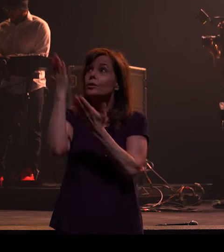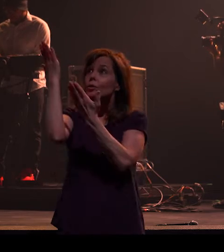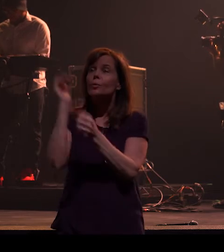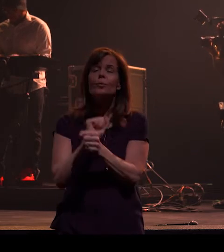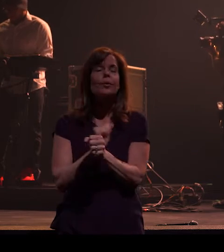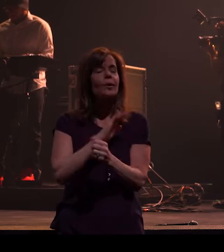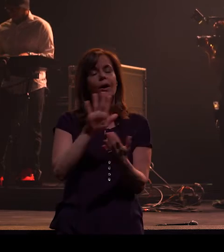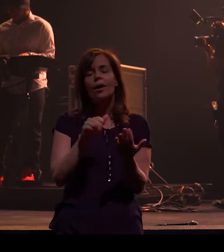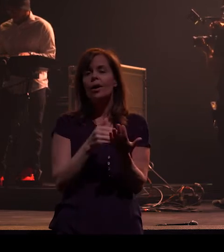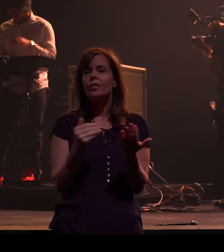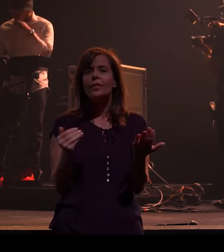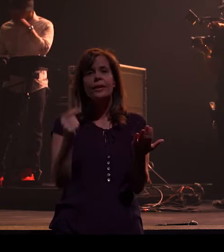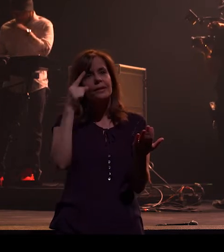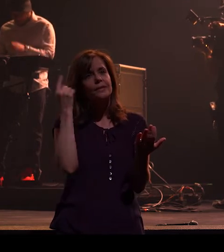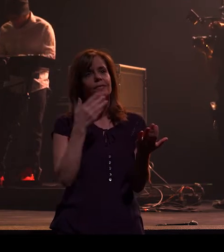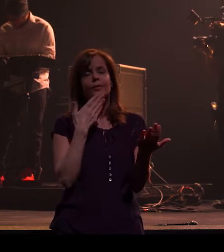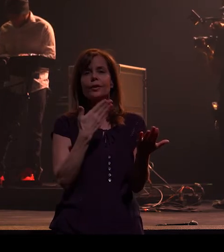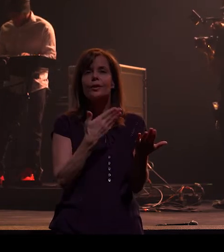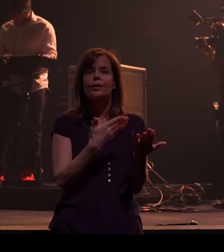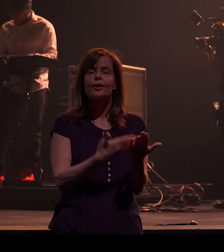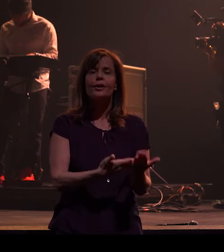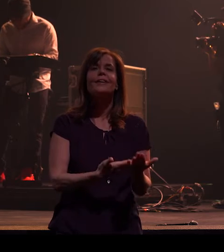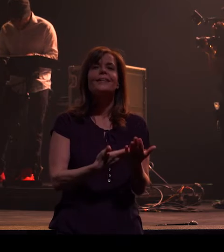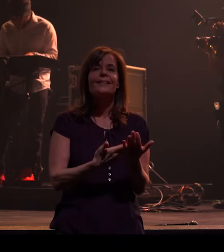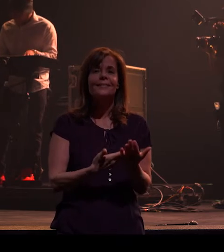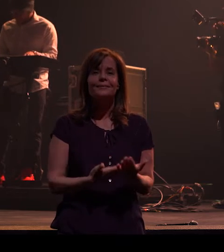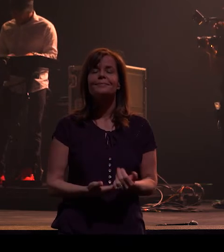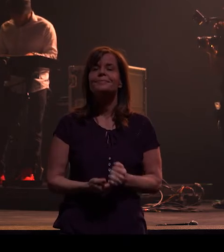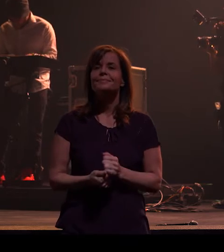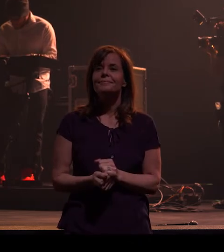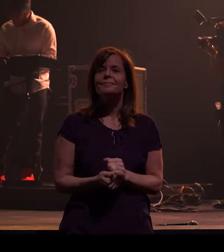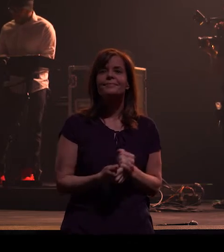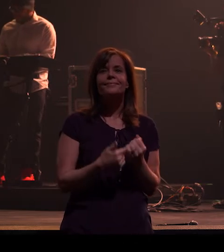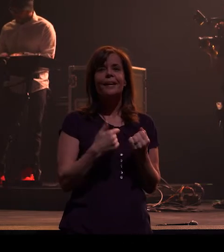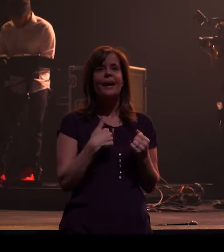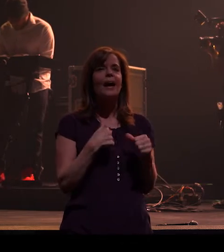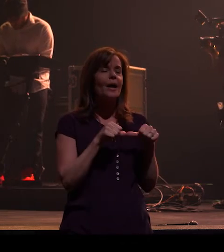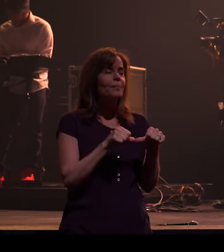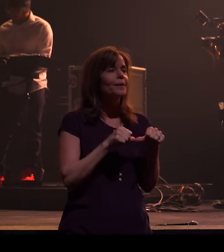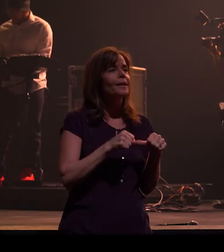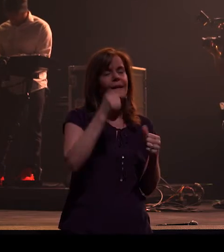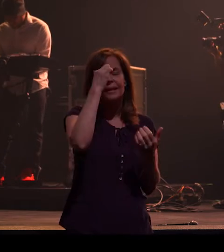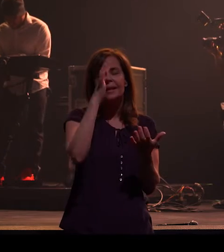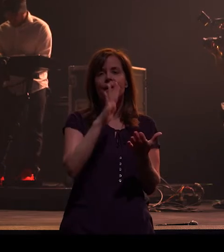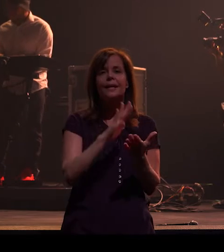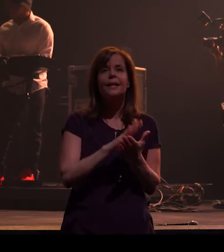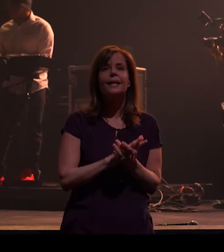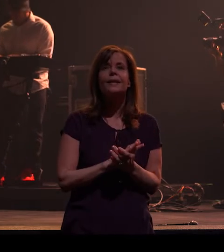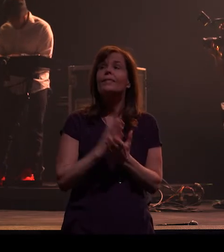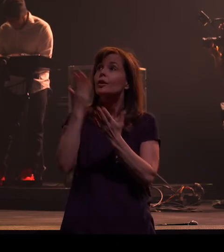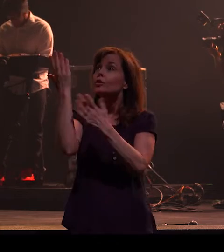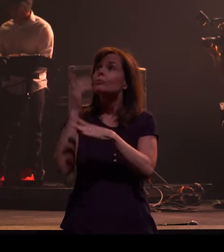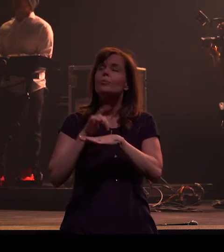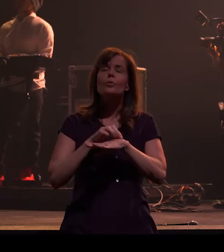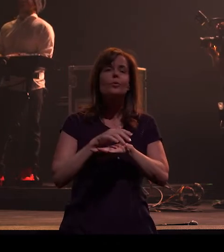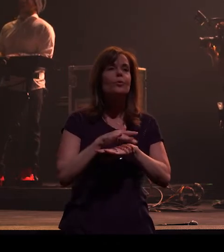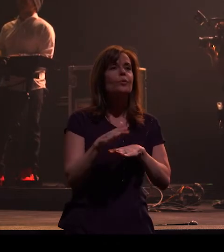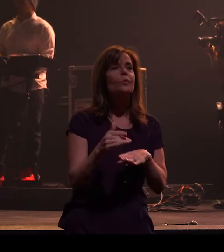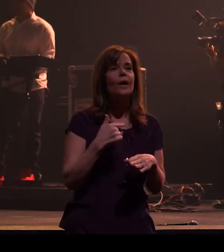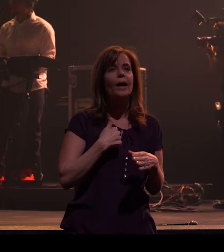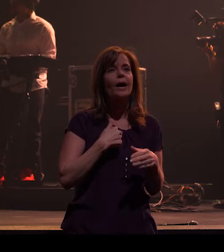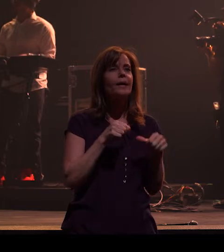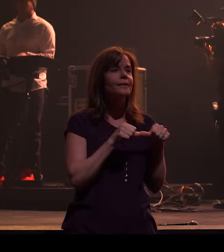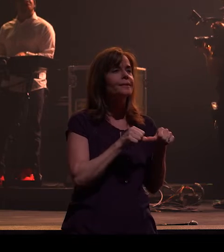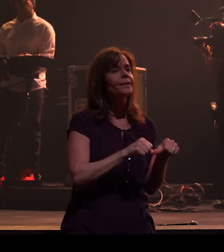it. He's working it all for his good. Come on, declare it. I still believe you're moving. I